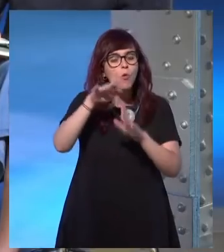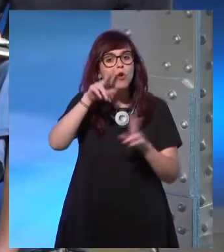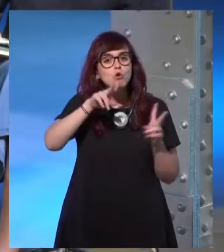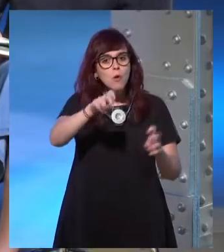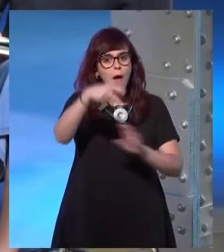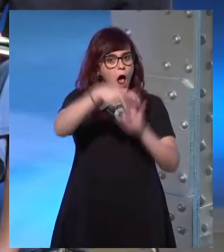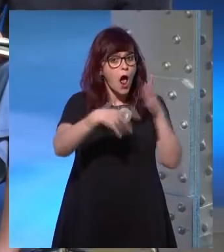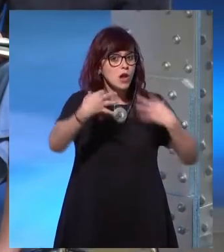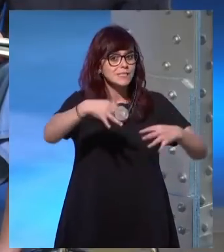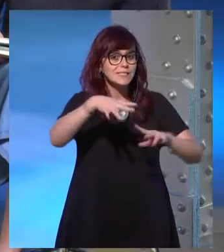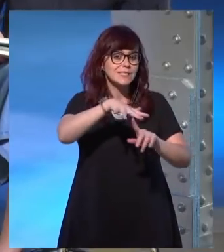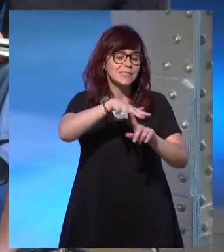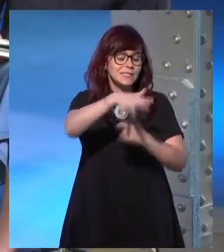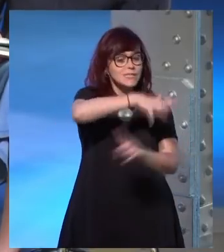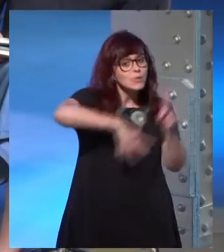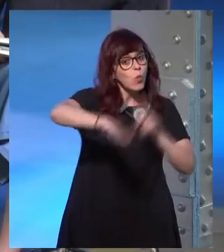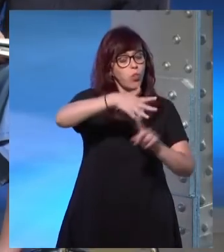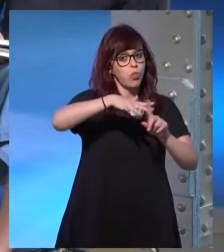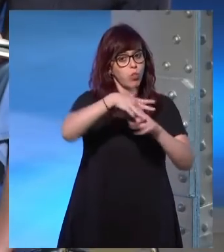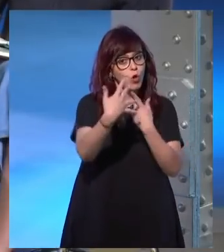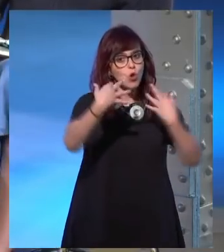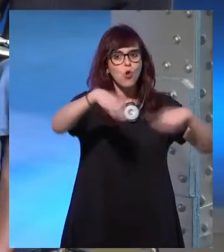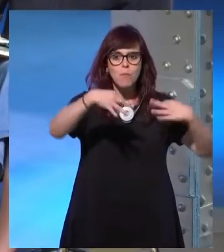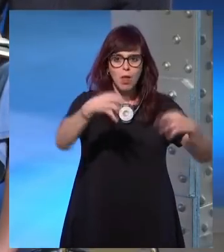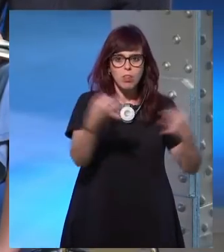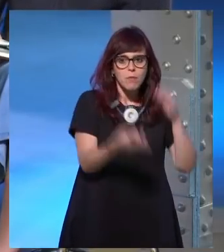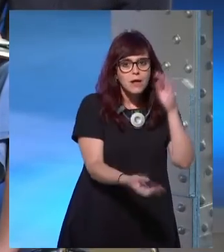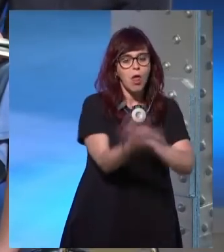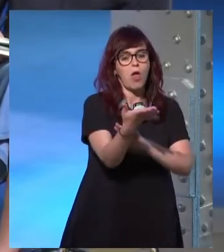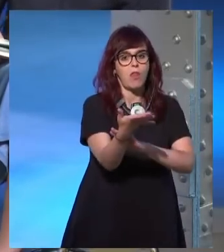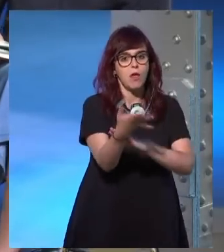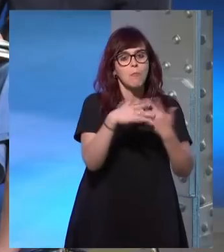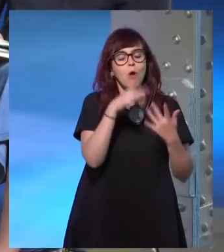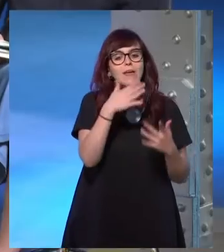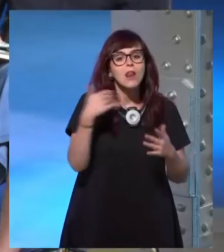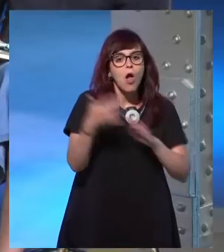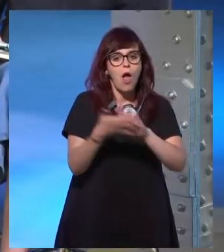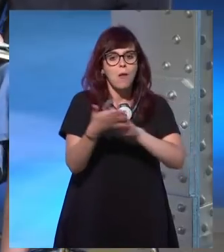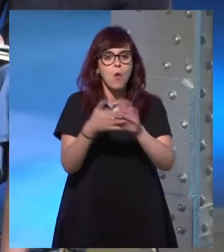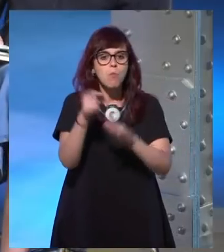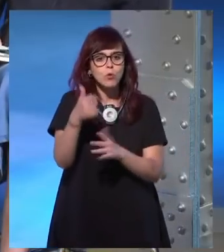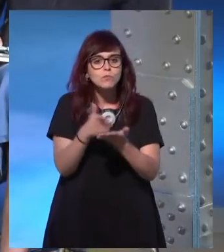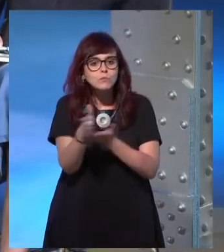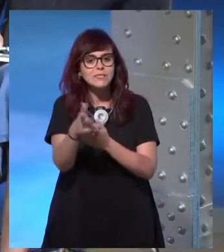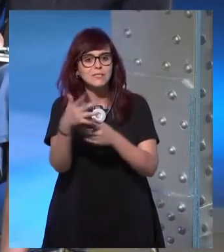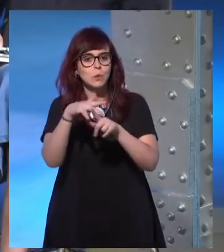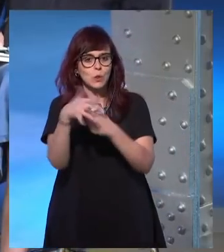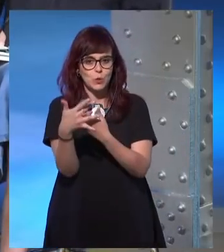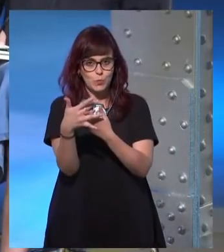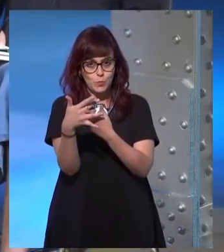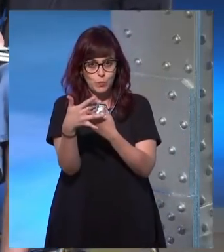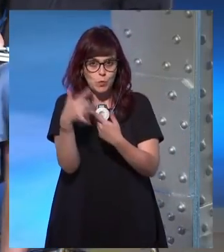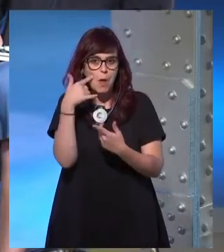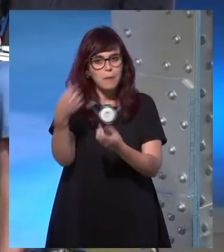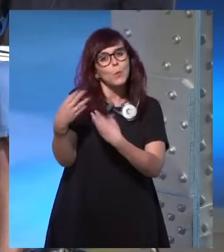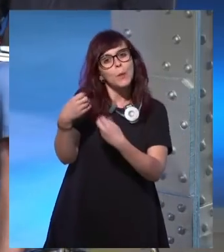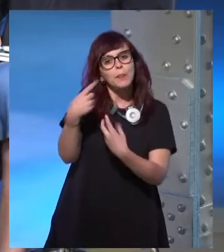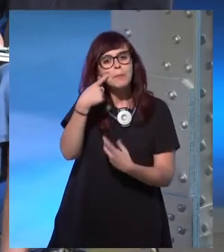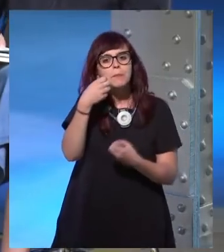that is that as a writer we are responsible for creating new realities. And I would like you to tell